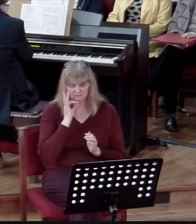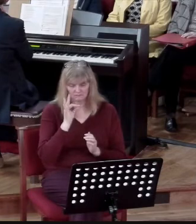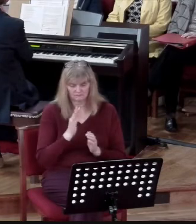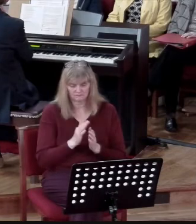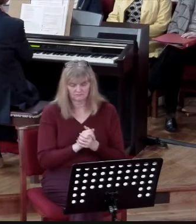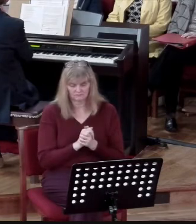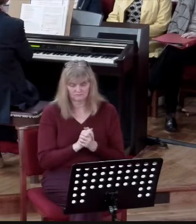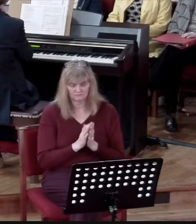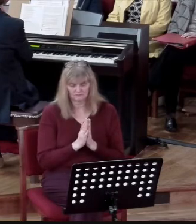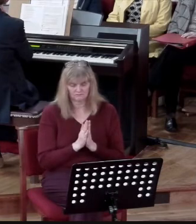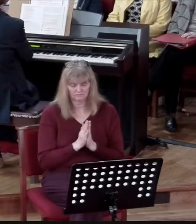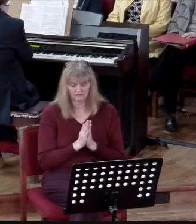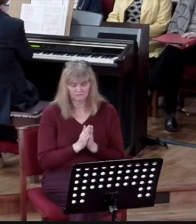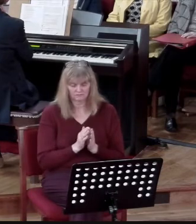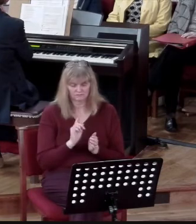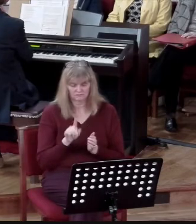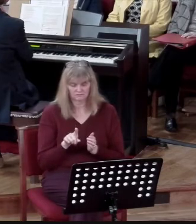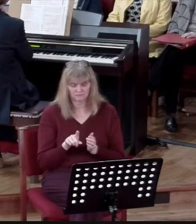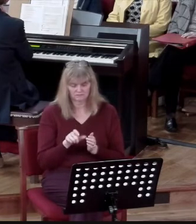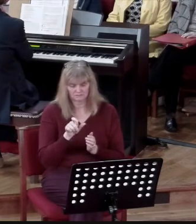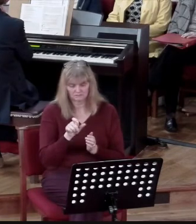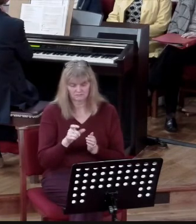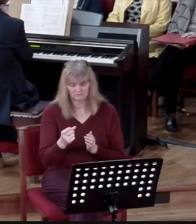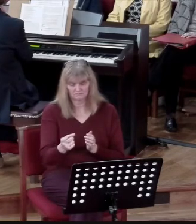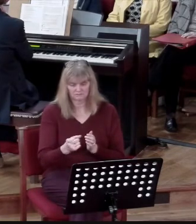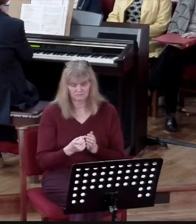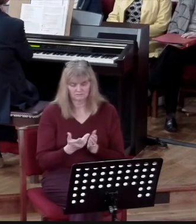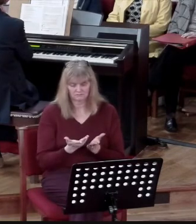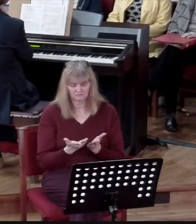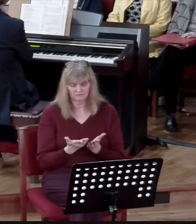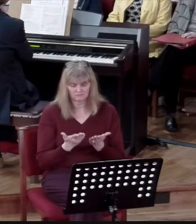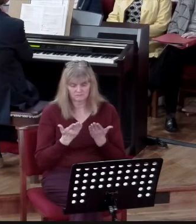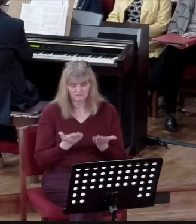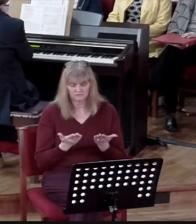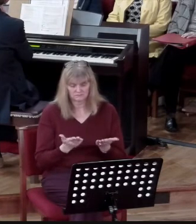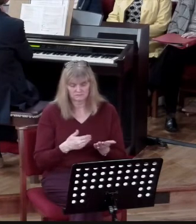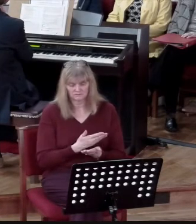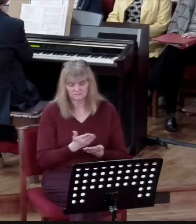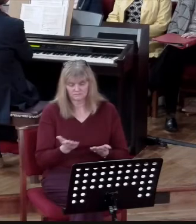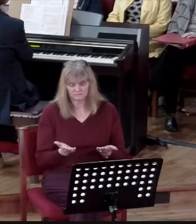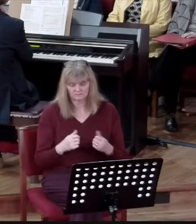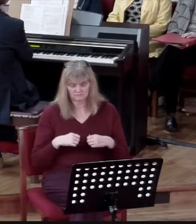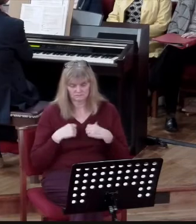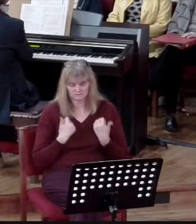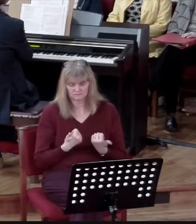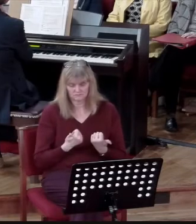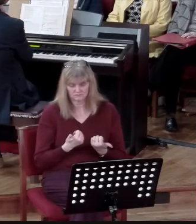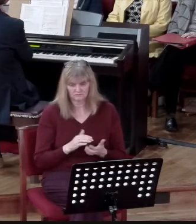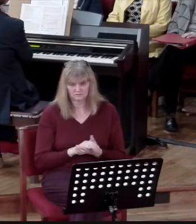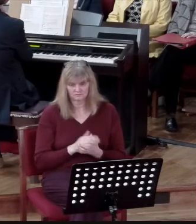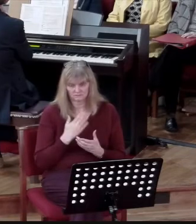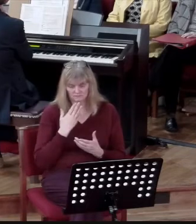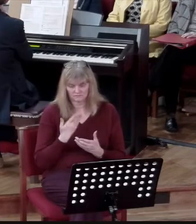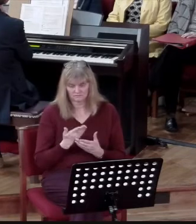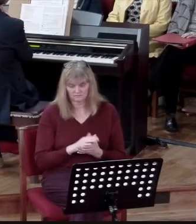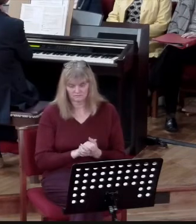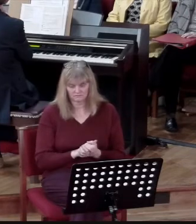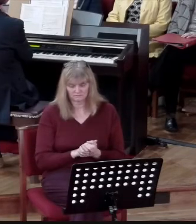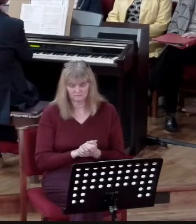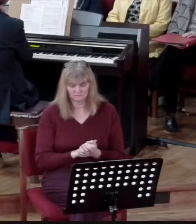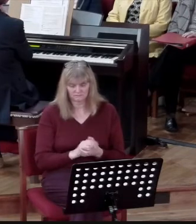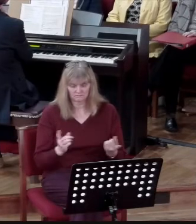so if we could pray for that when we come to that in our service this morning, I'm sure it would be greatly appreciated. So let's